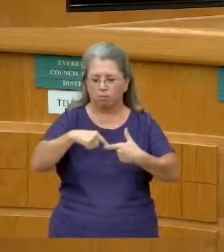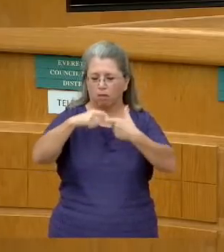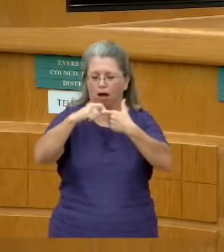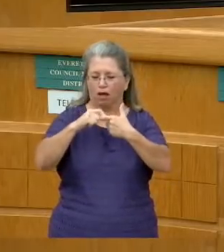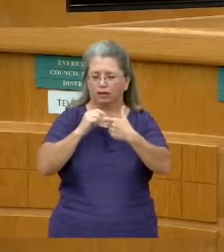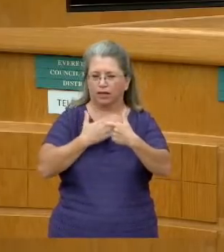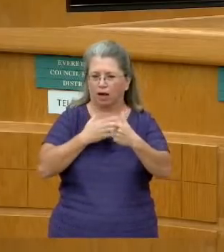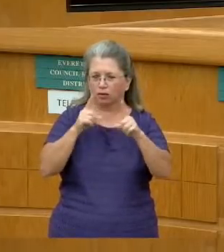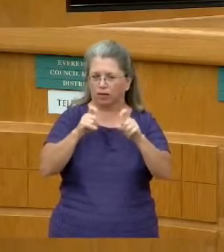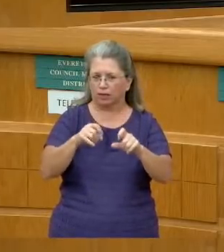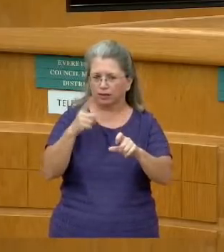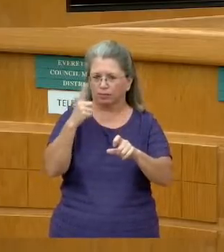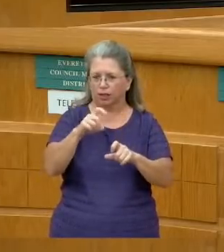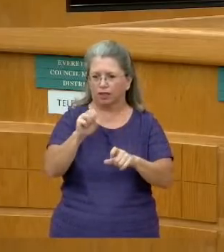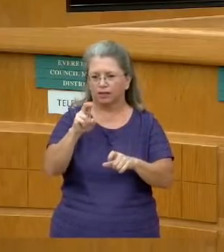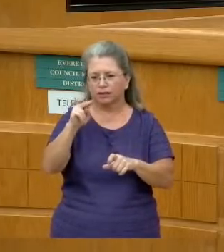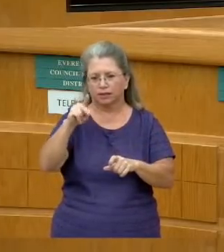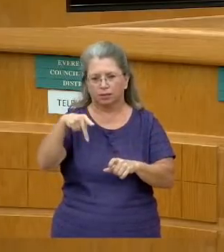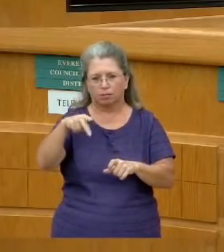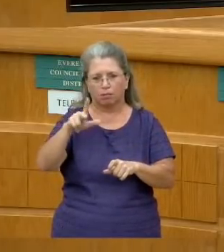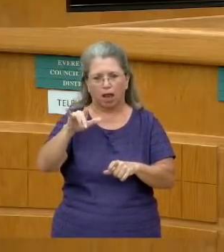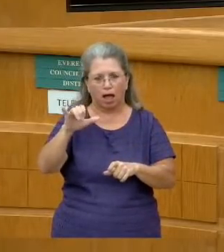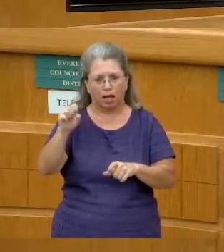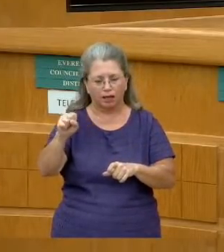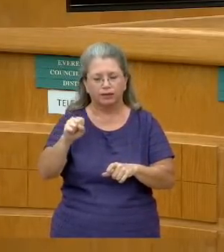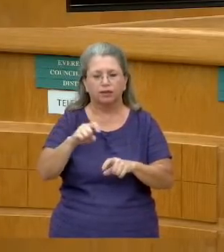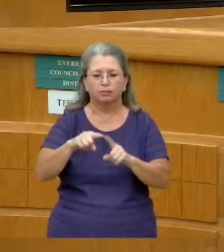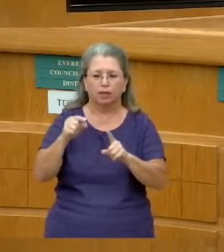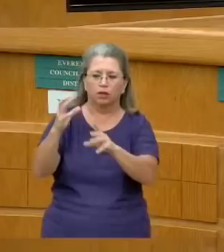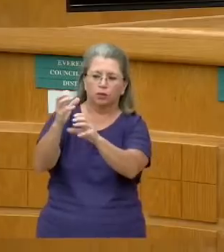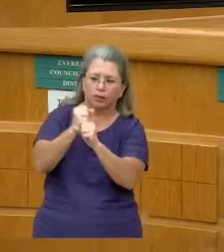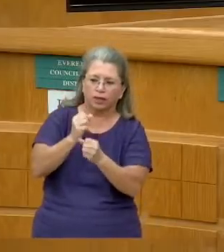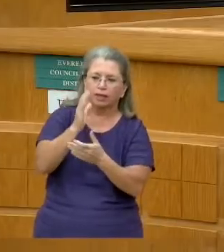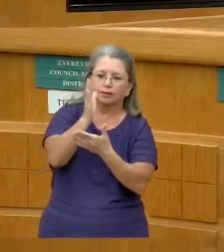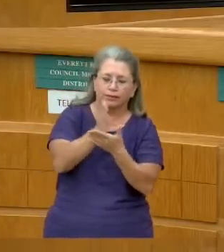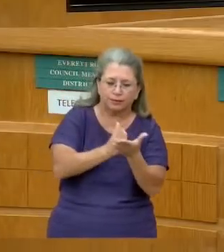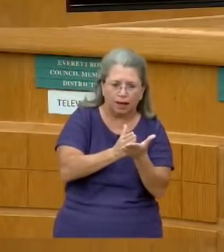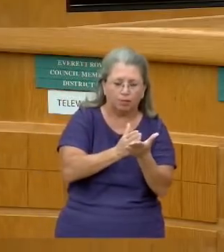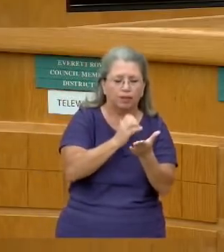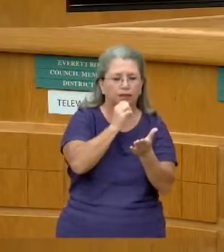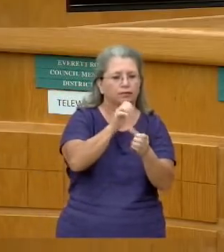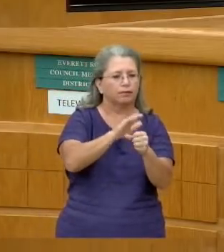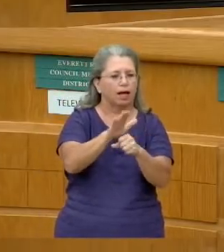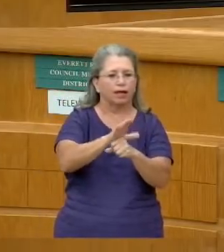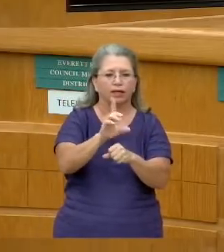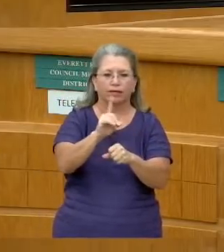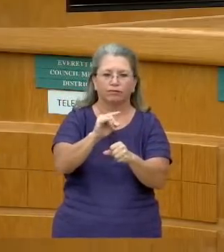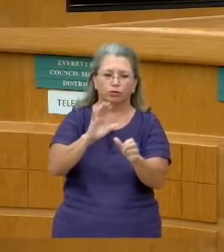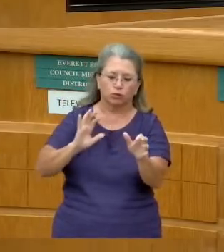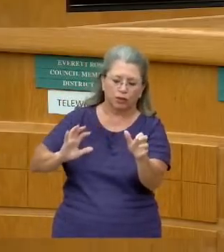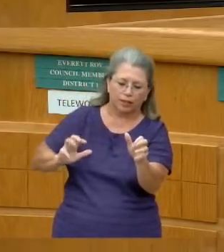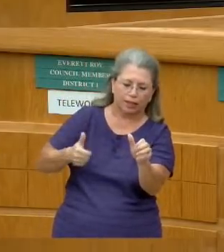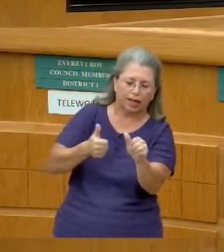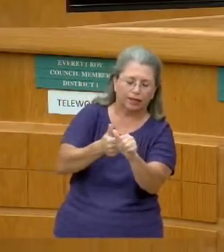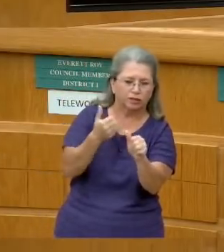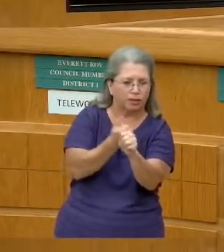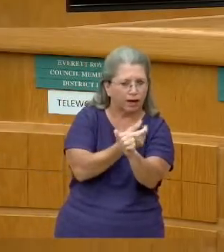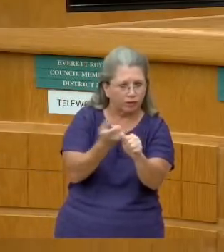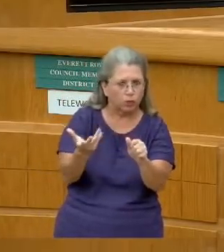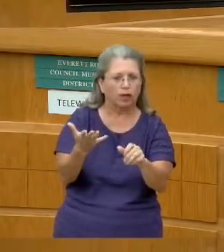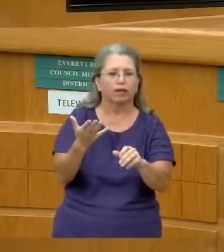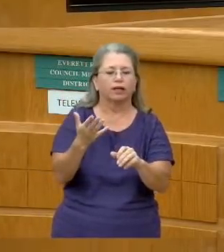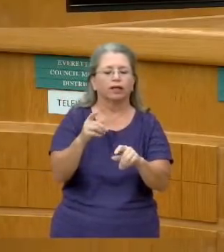supply issues, but we have received some additional supplies, not enough to do the massive numbers we need to do in